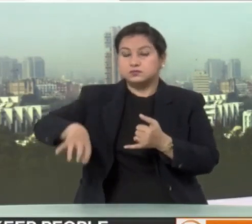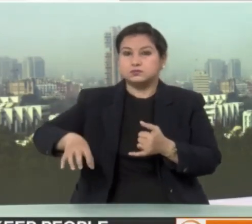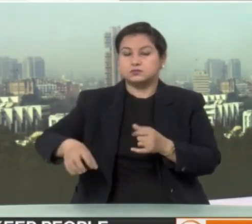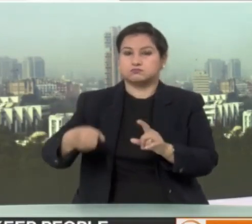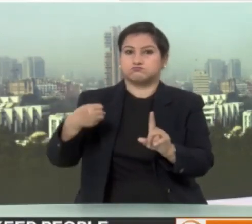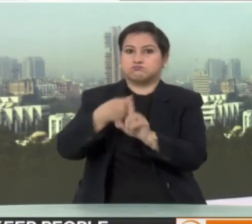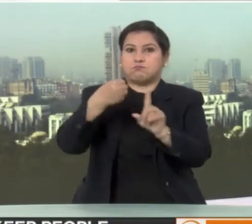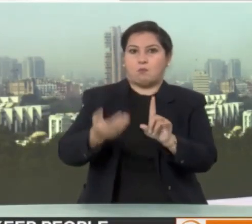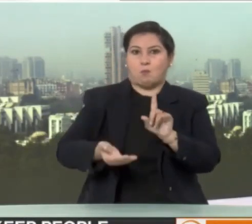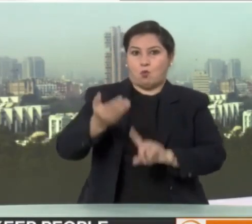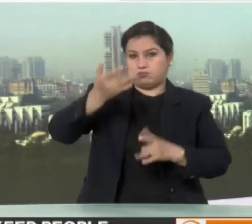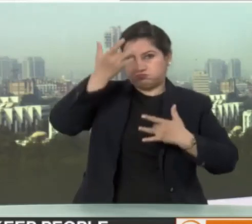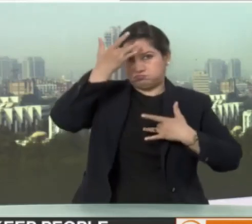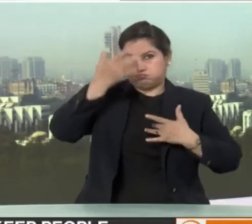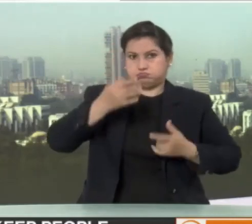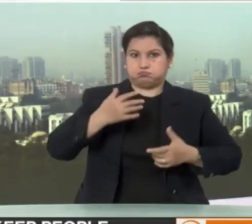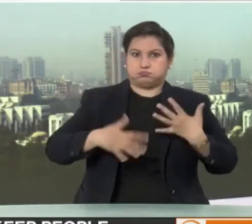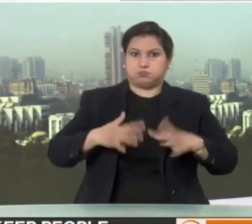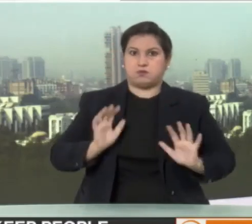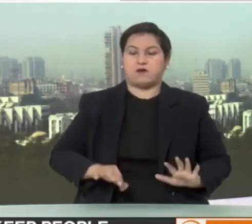the worst hit in COVID-19